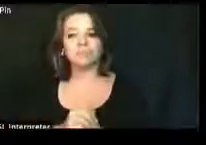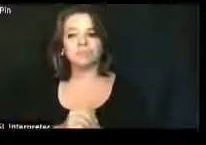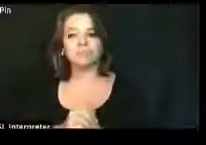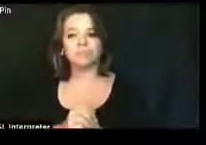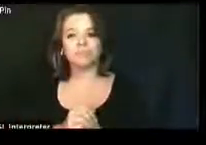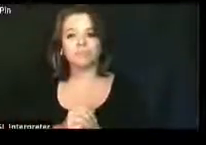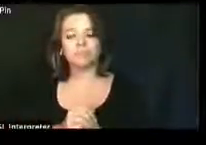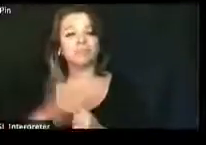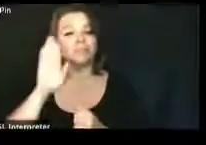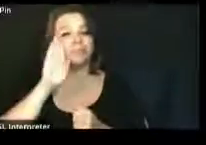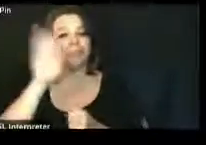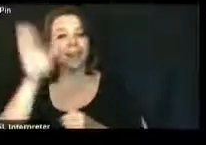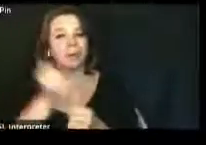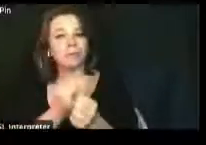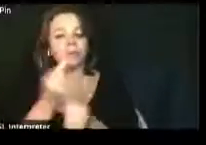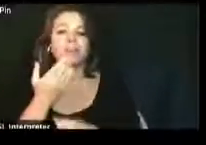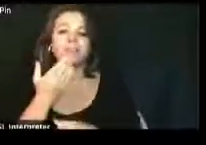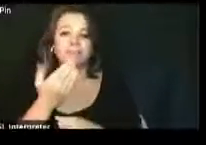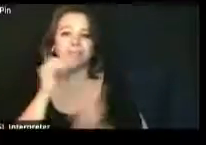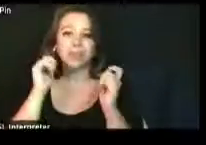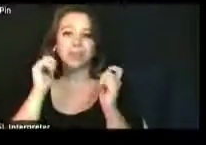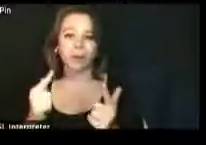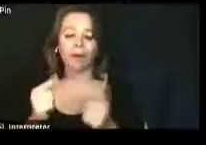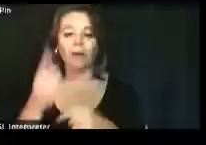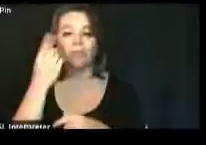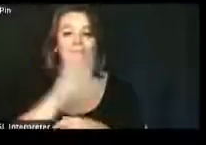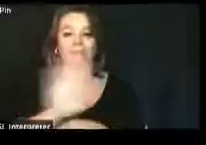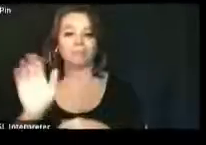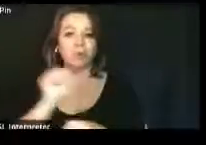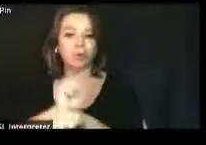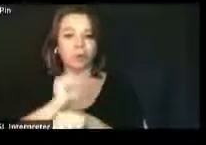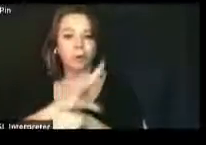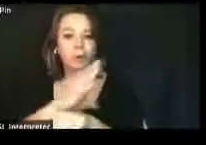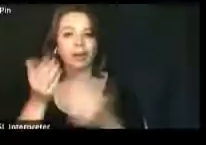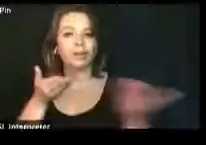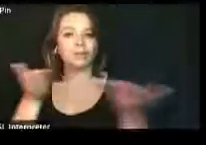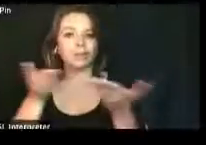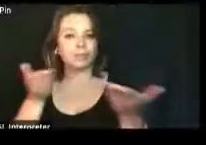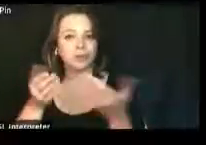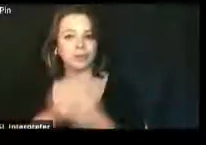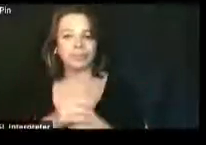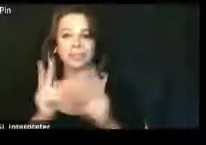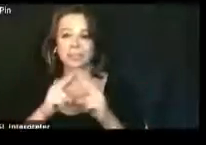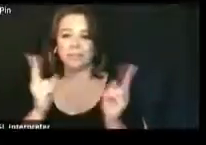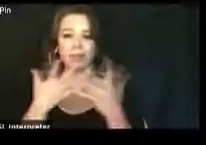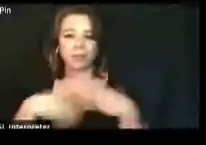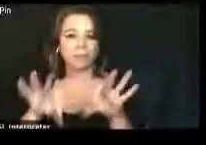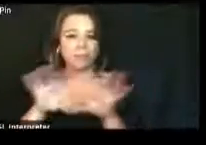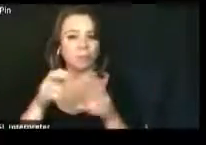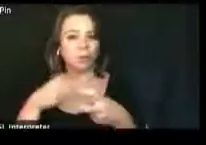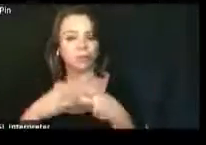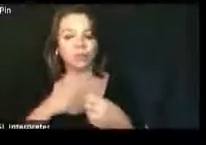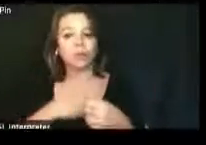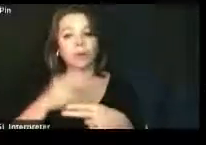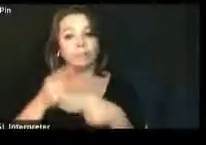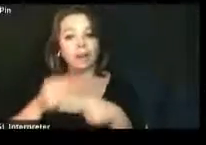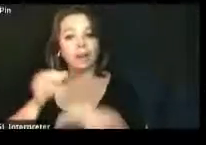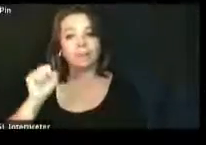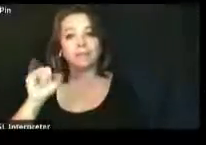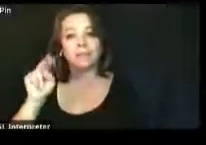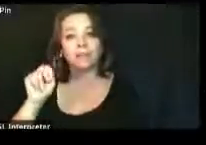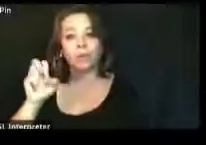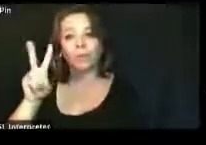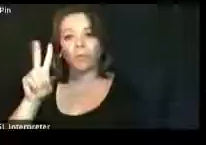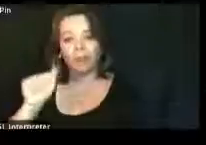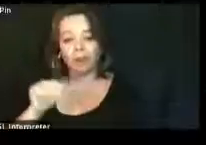Hello, everyone. Thank you all for your work and service on this very important issue. My name is Sanober Beg, and I'm